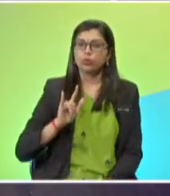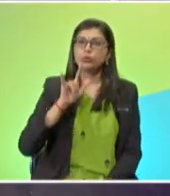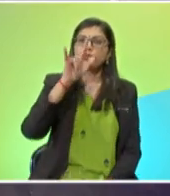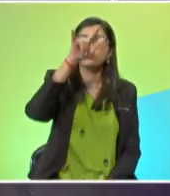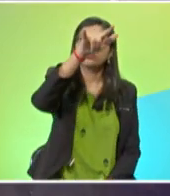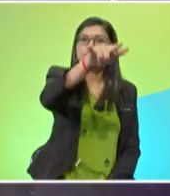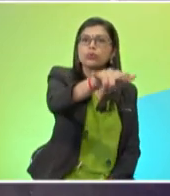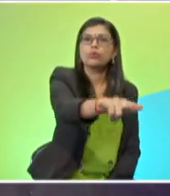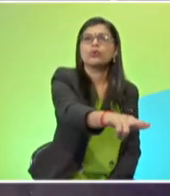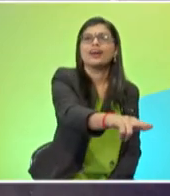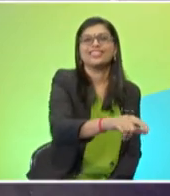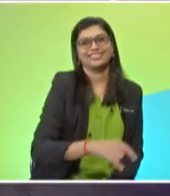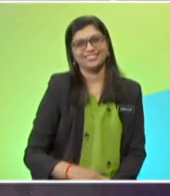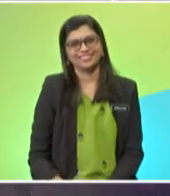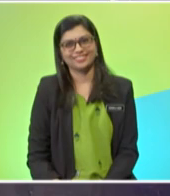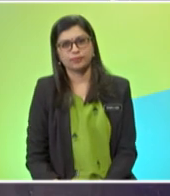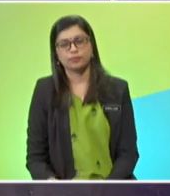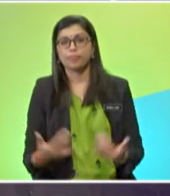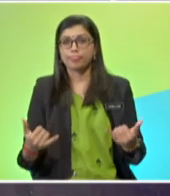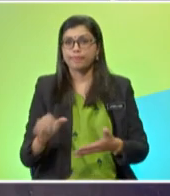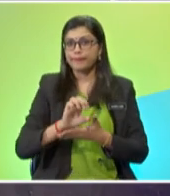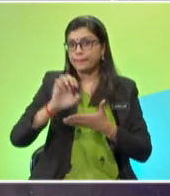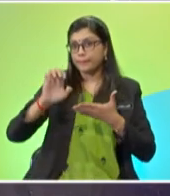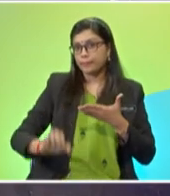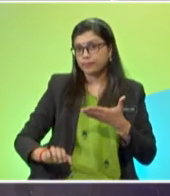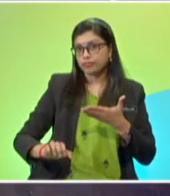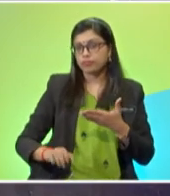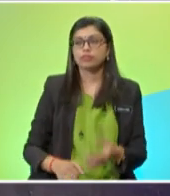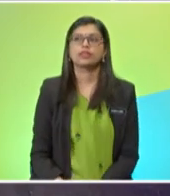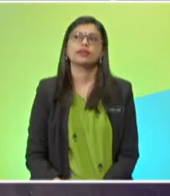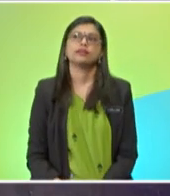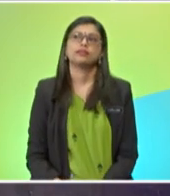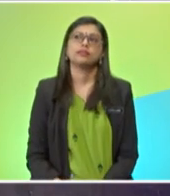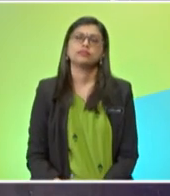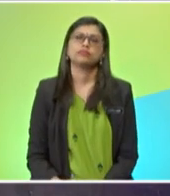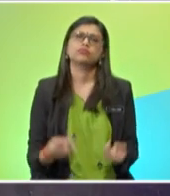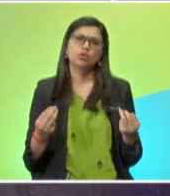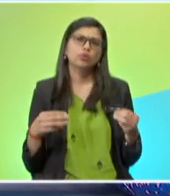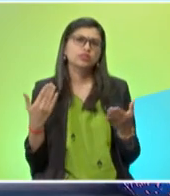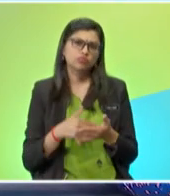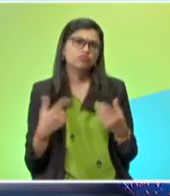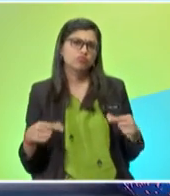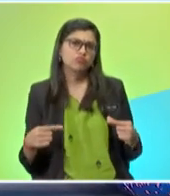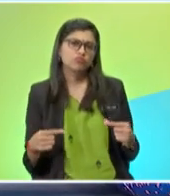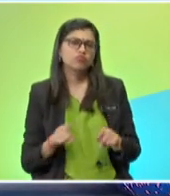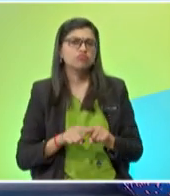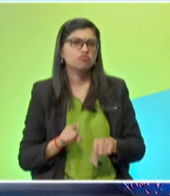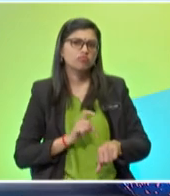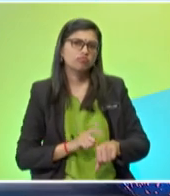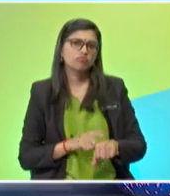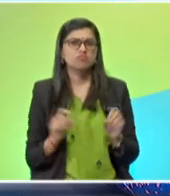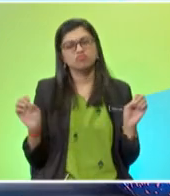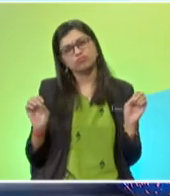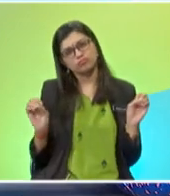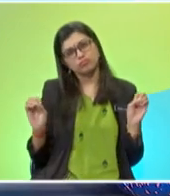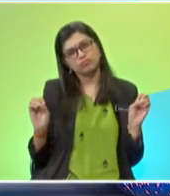Teacher Kenanga, we have also come to the end of our lesson. Yeah. I would love to play more games, but we don't really have much more time right now. Can we have